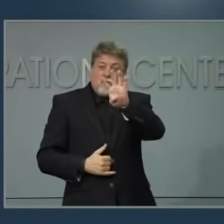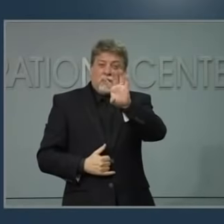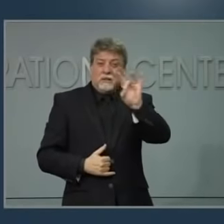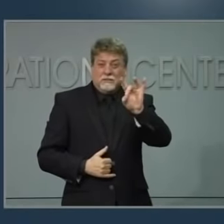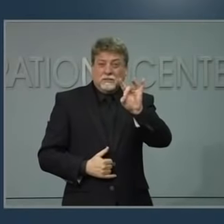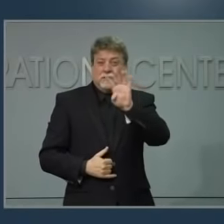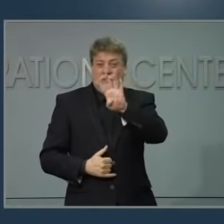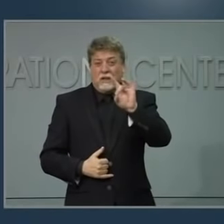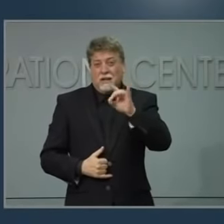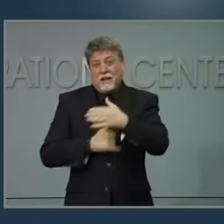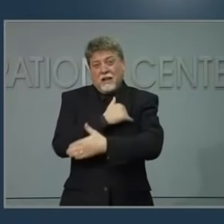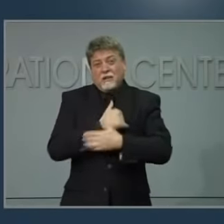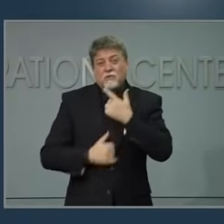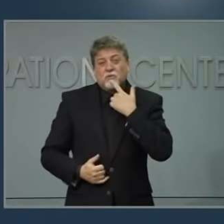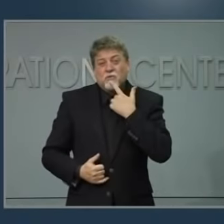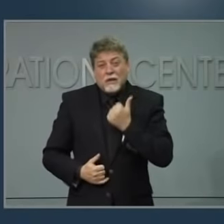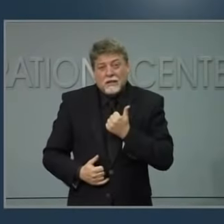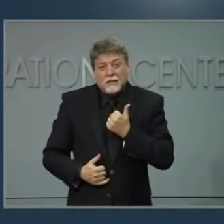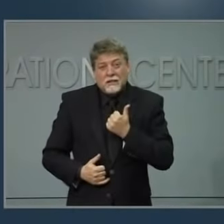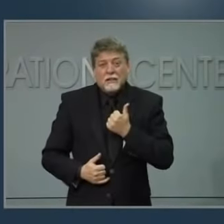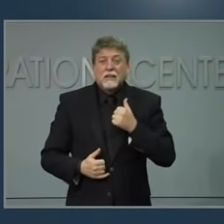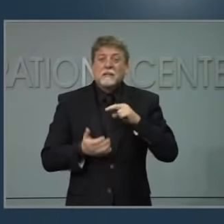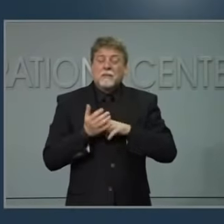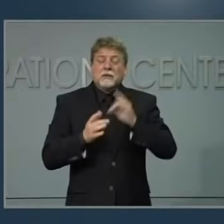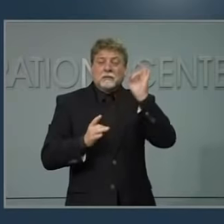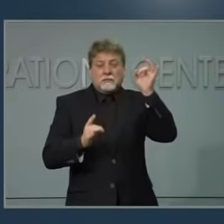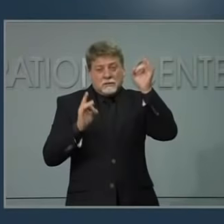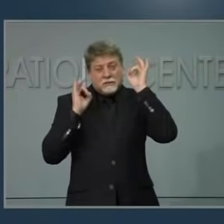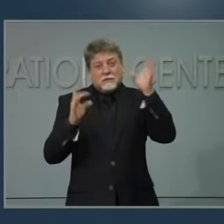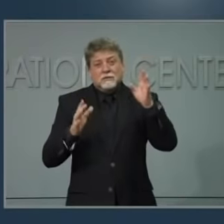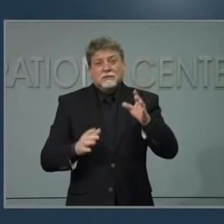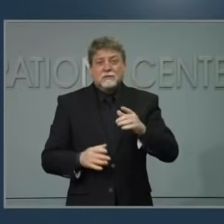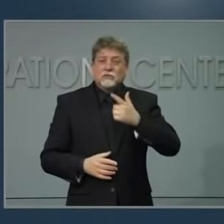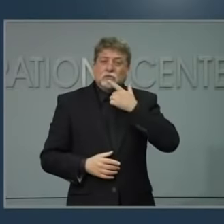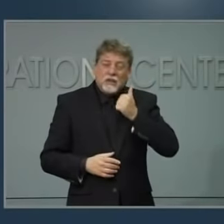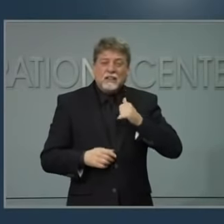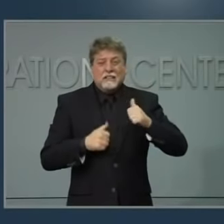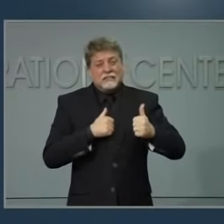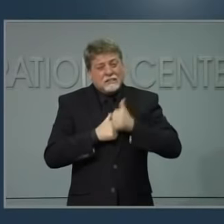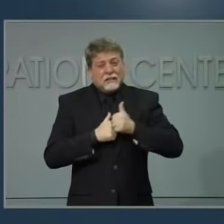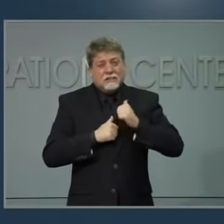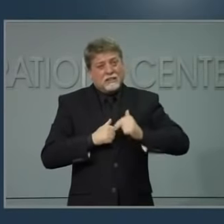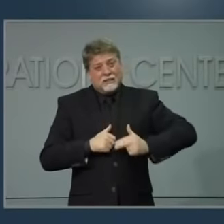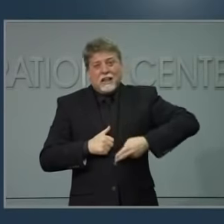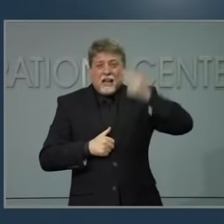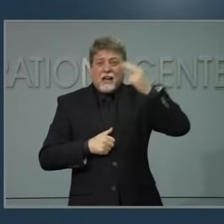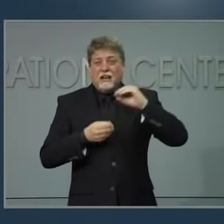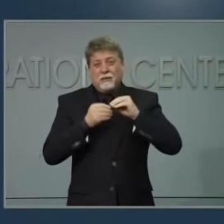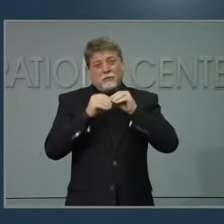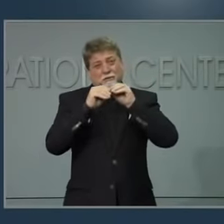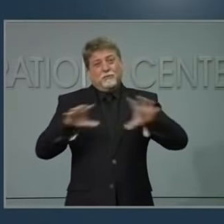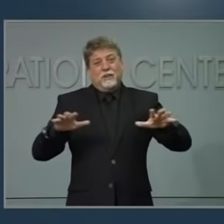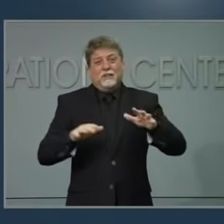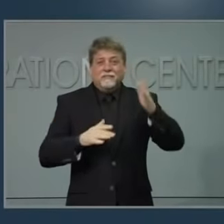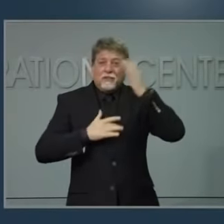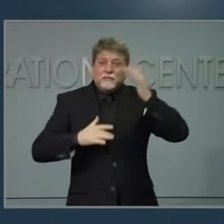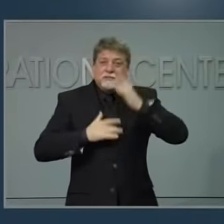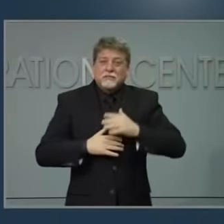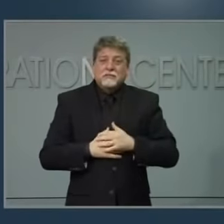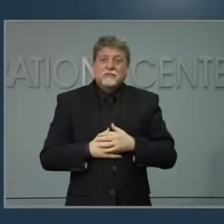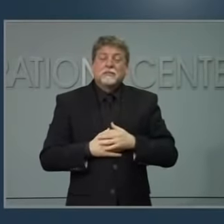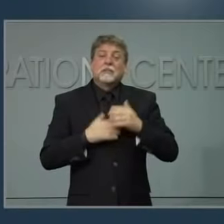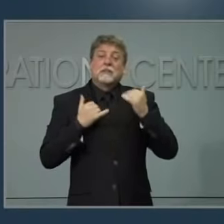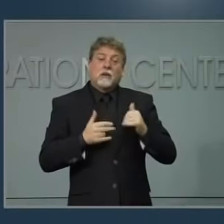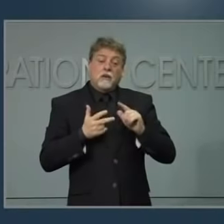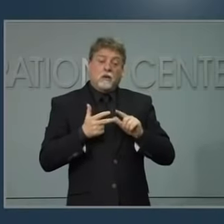counties in the red at critical levels of viral spread. In addition, there are another 34 counties that are now